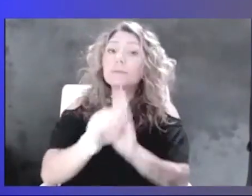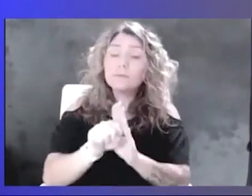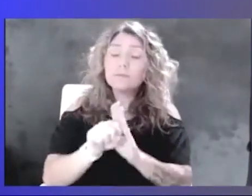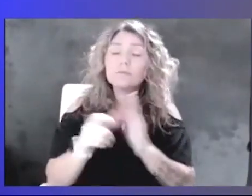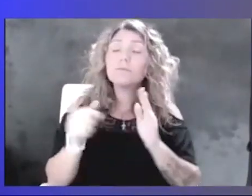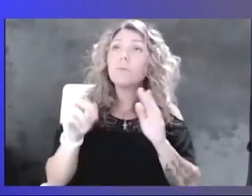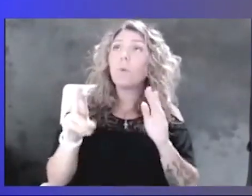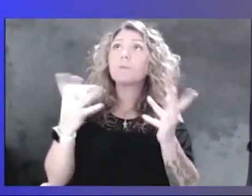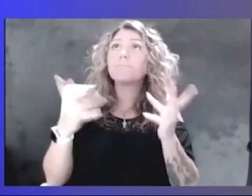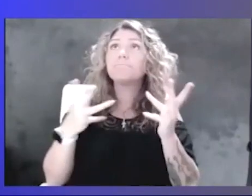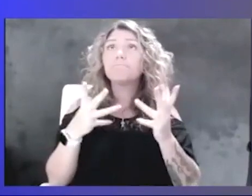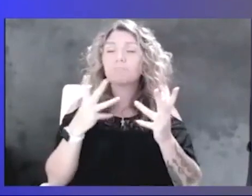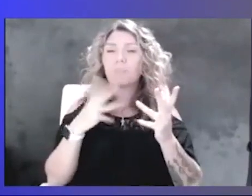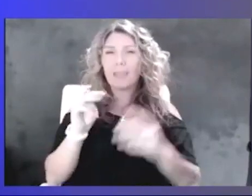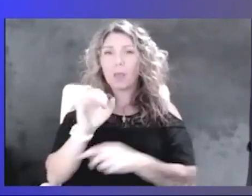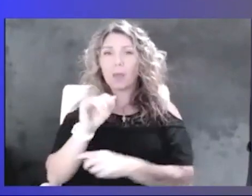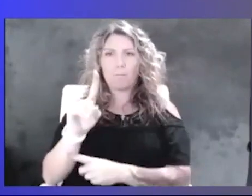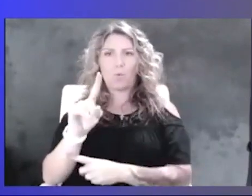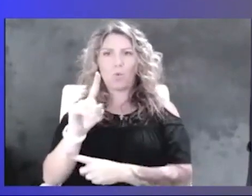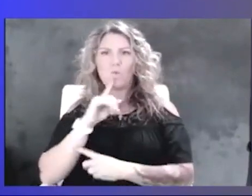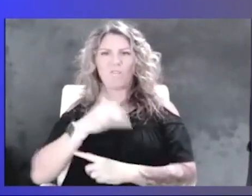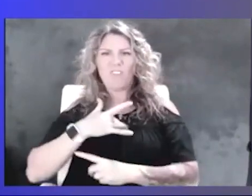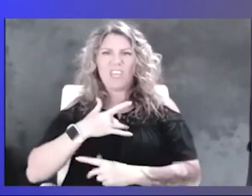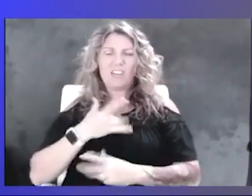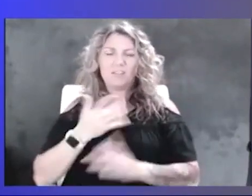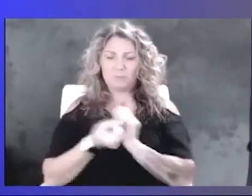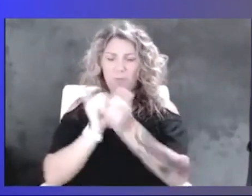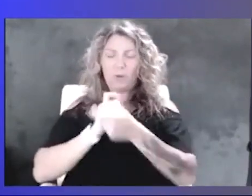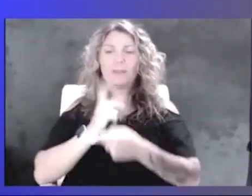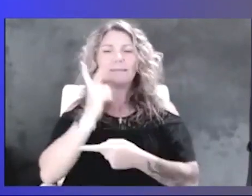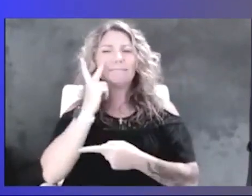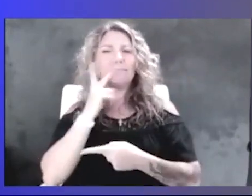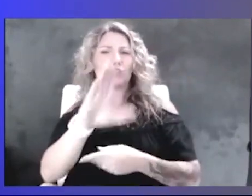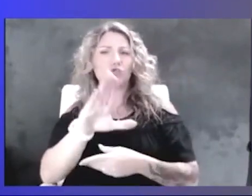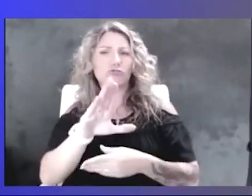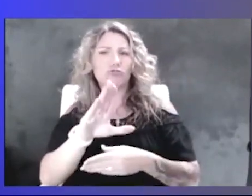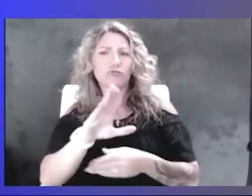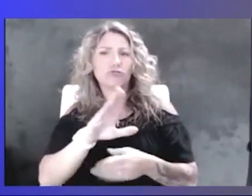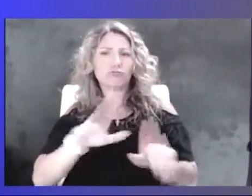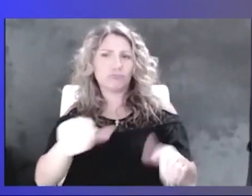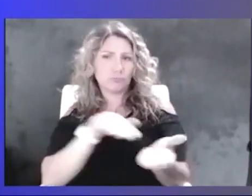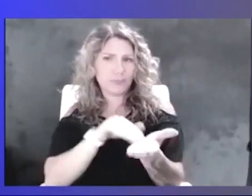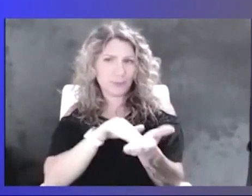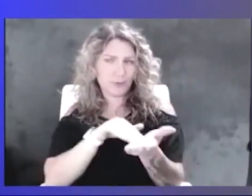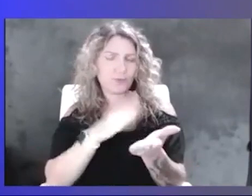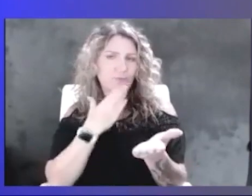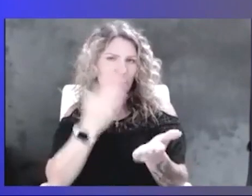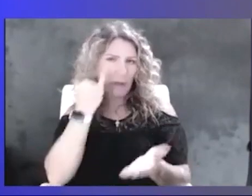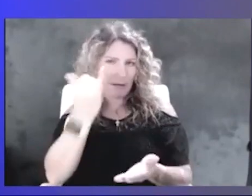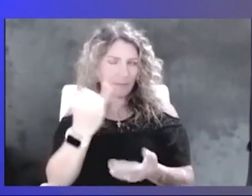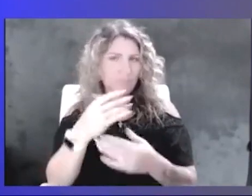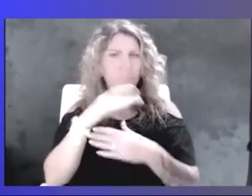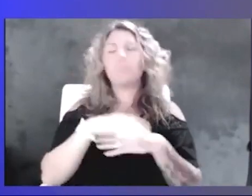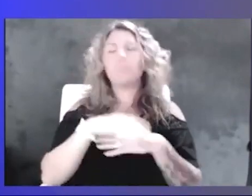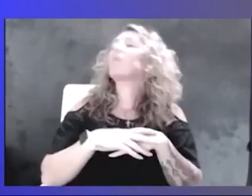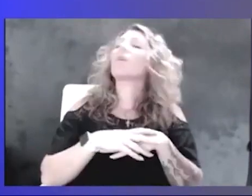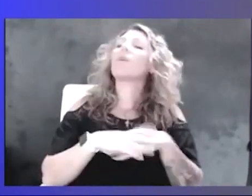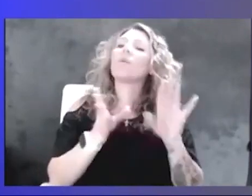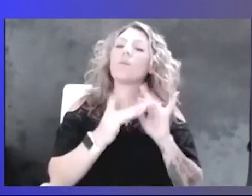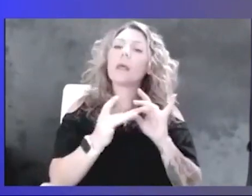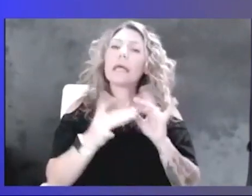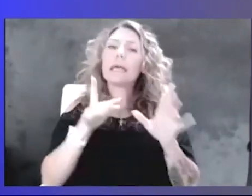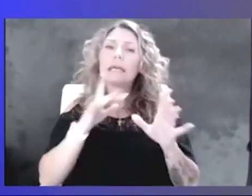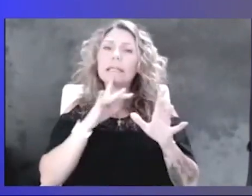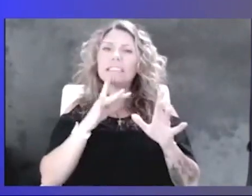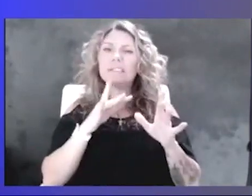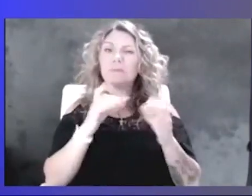mood changes for her, then having her seen by her pediatrician is a good idea. And in terms of the loss of taste,